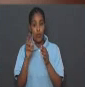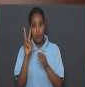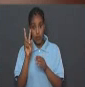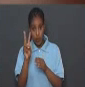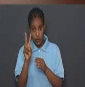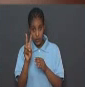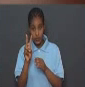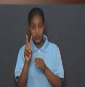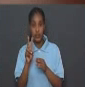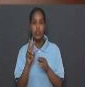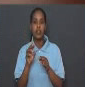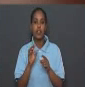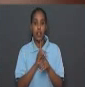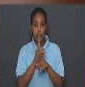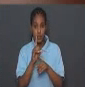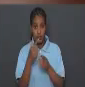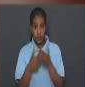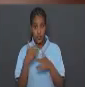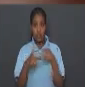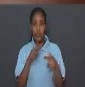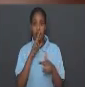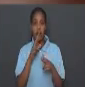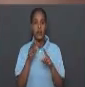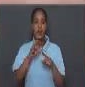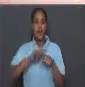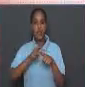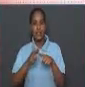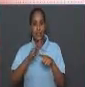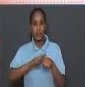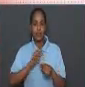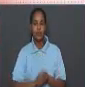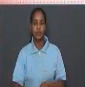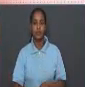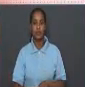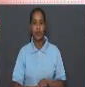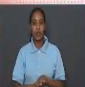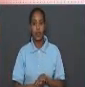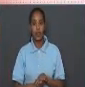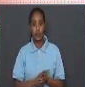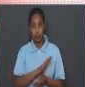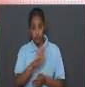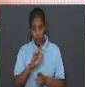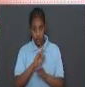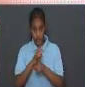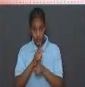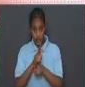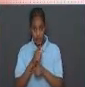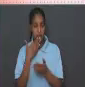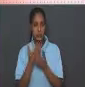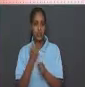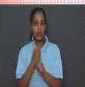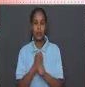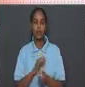directions because these reactions are reversible. If these were your answers, then great